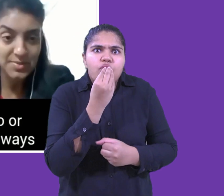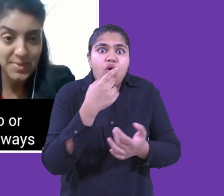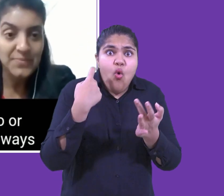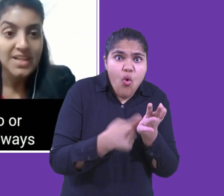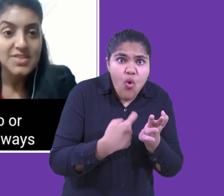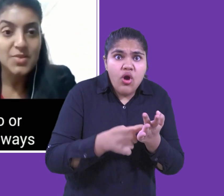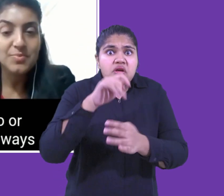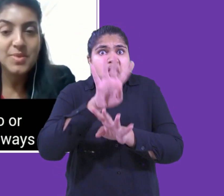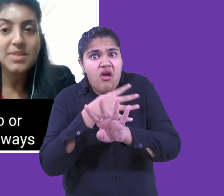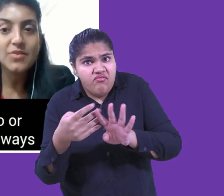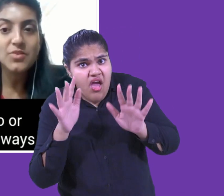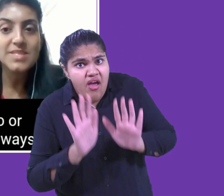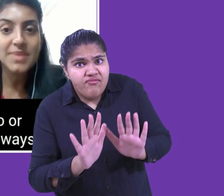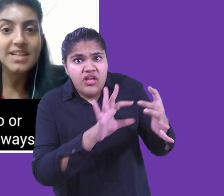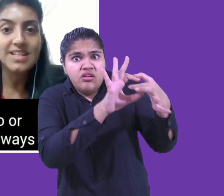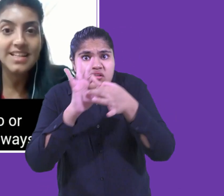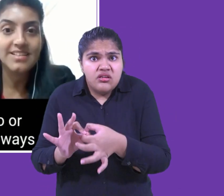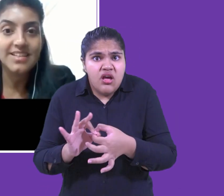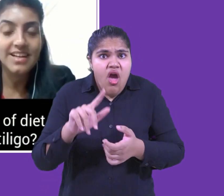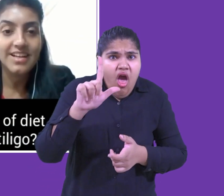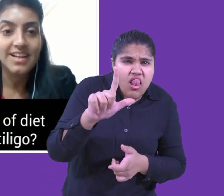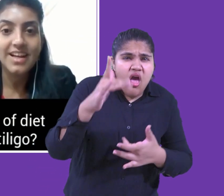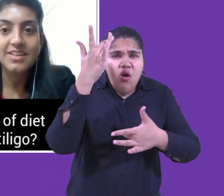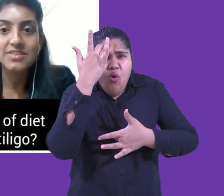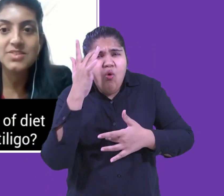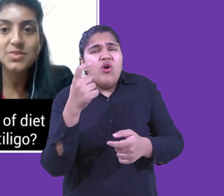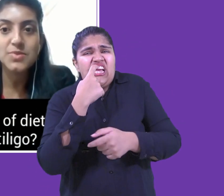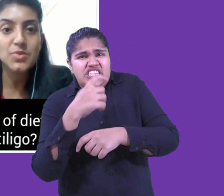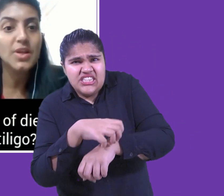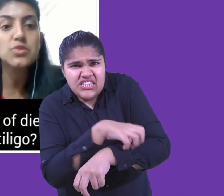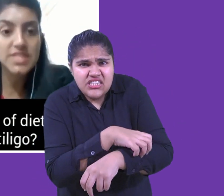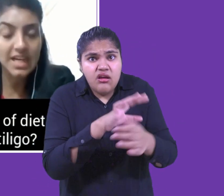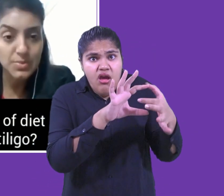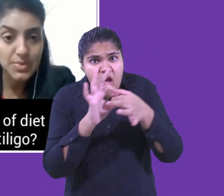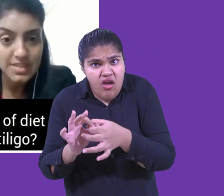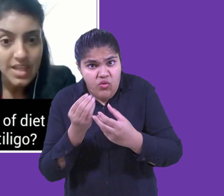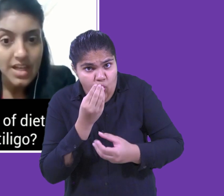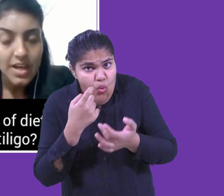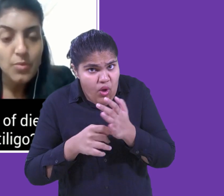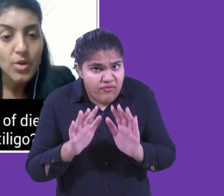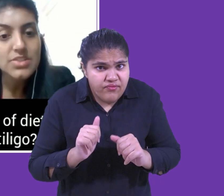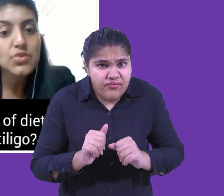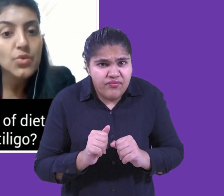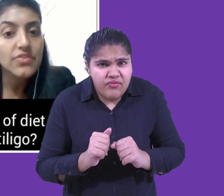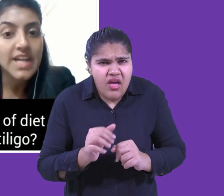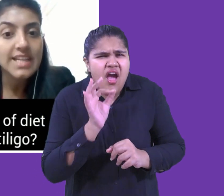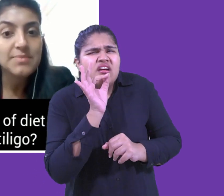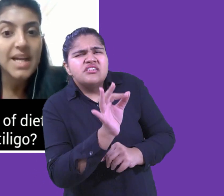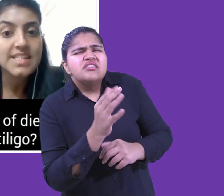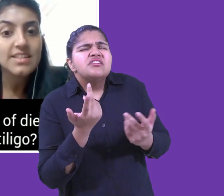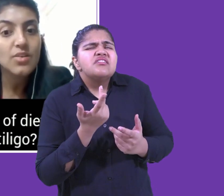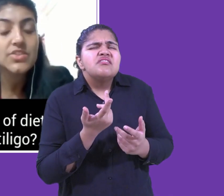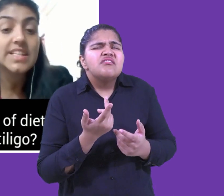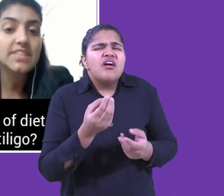or leucoderma. So people have always been asking. So now to start with, what is the role of diet